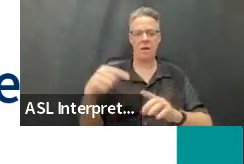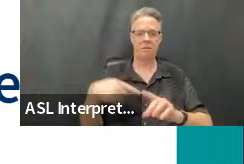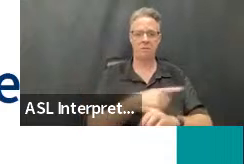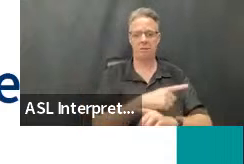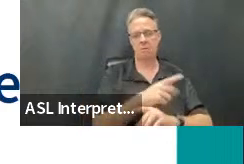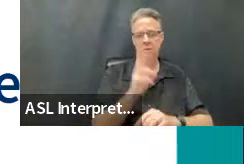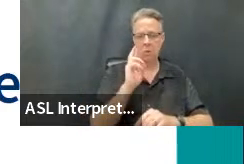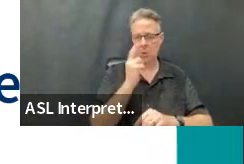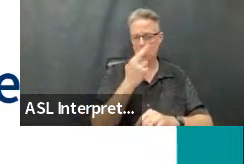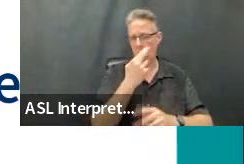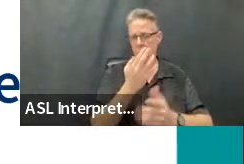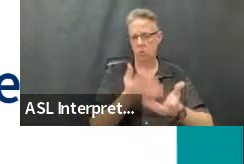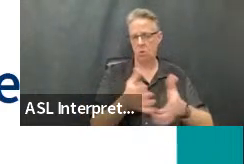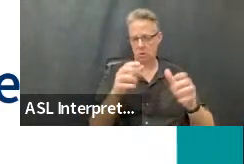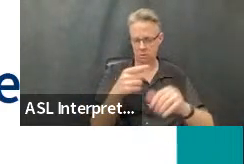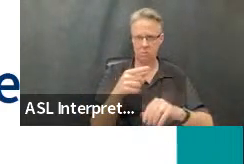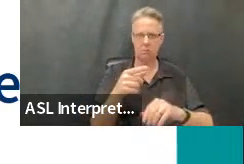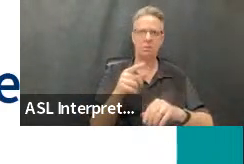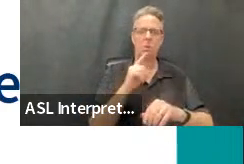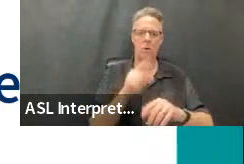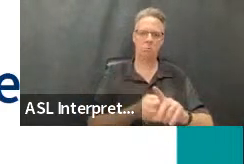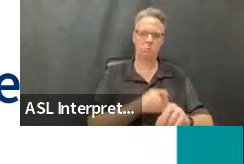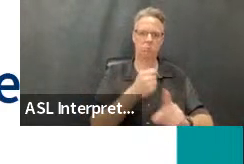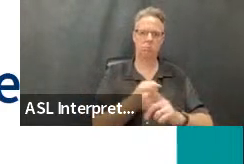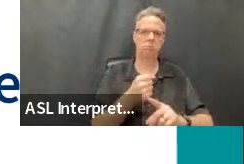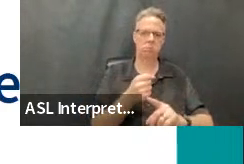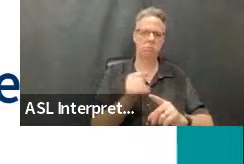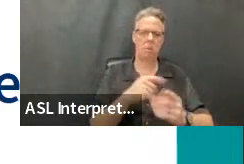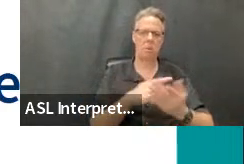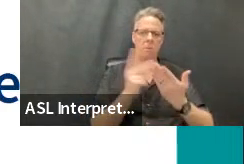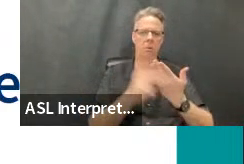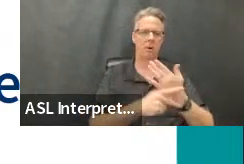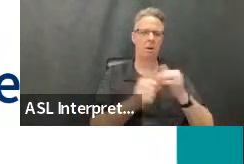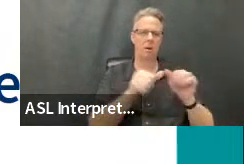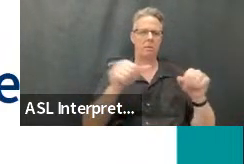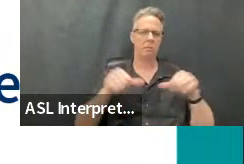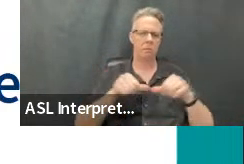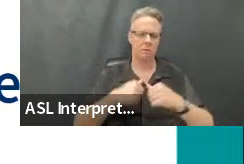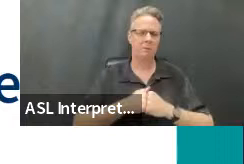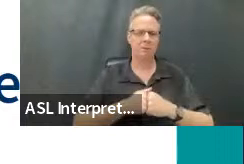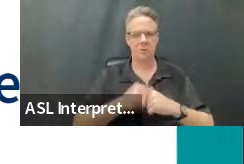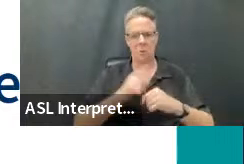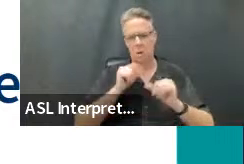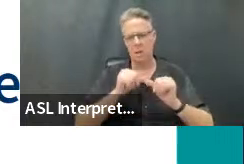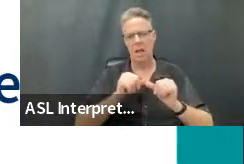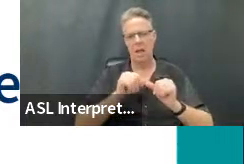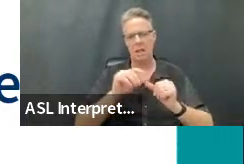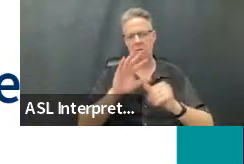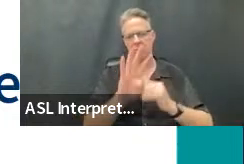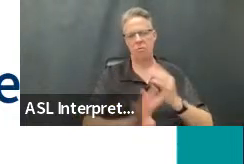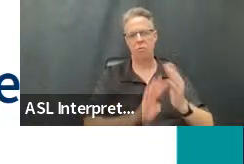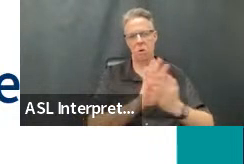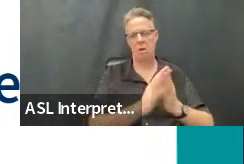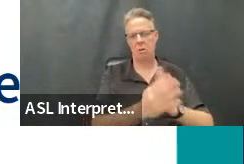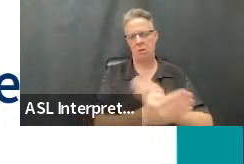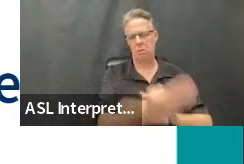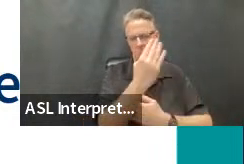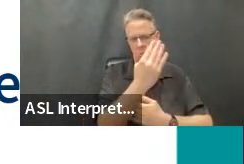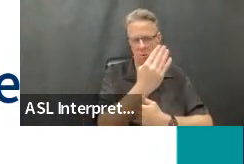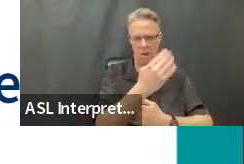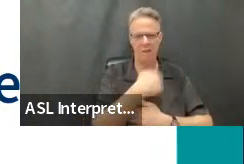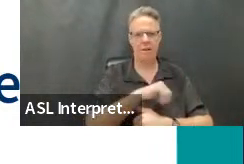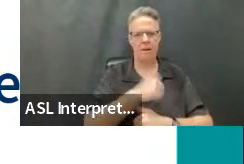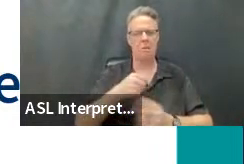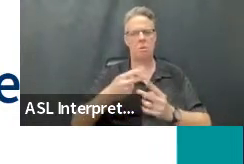area that backs up and impacts the program area. So it kind of lasts about 4 hours in the morning period. We've also got other